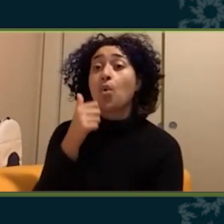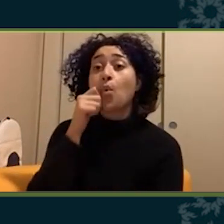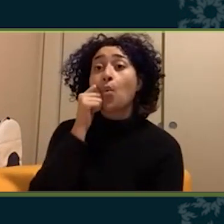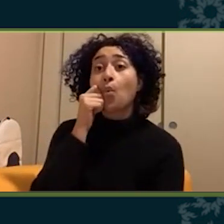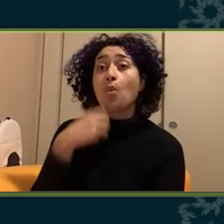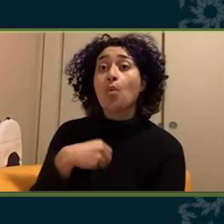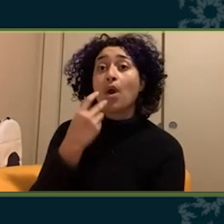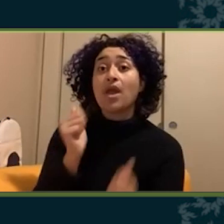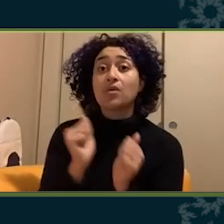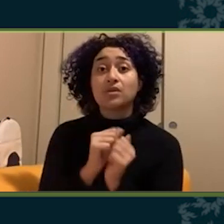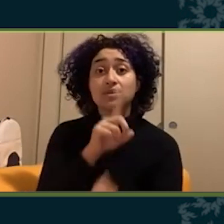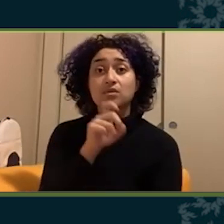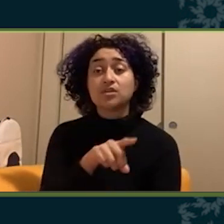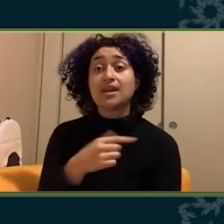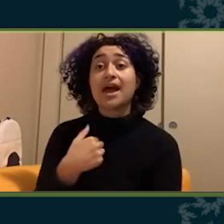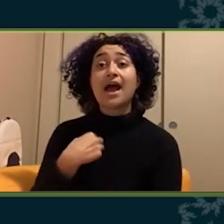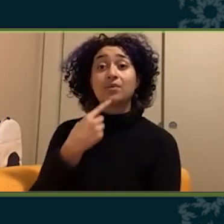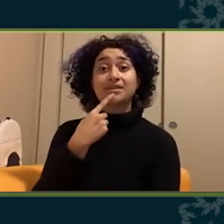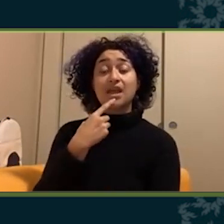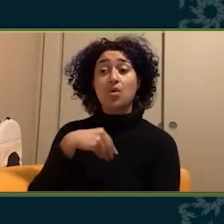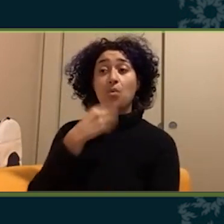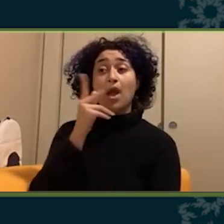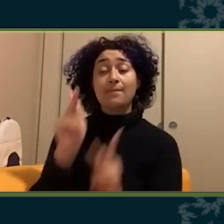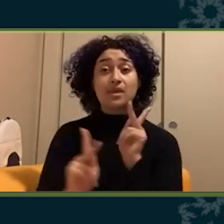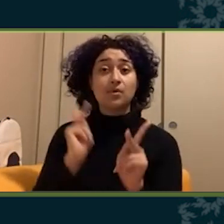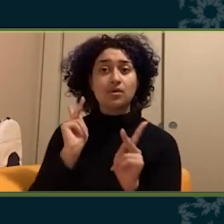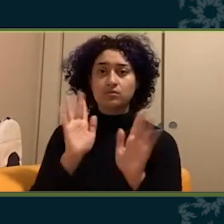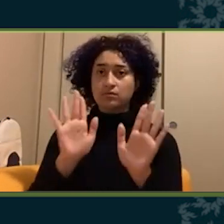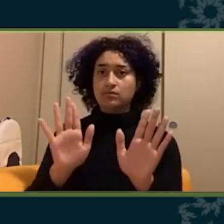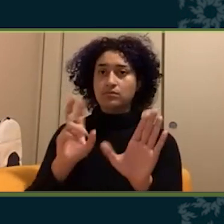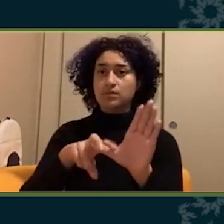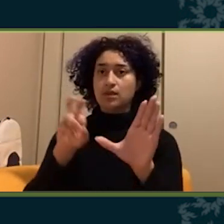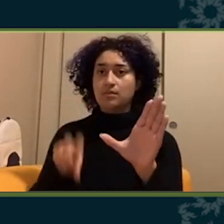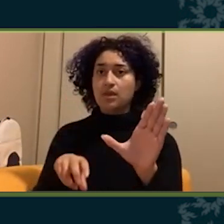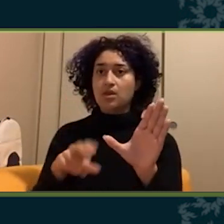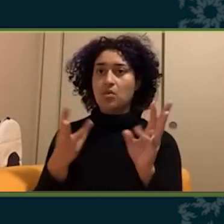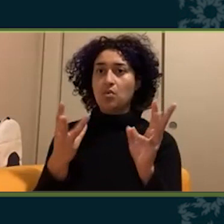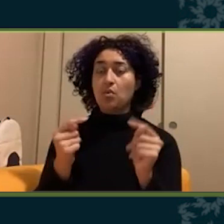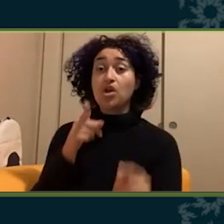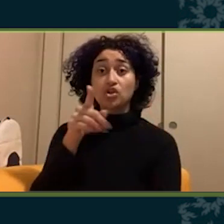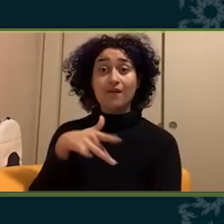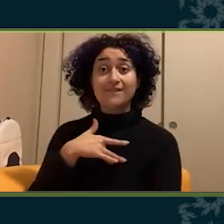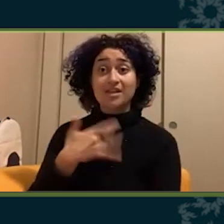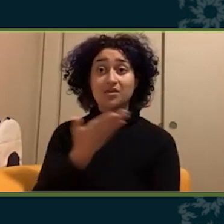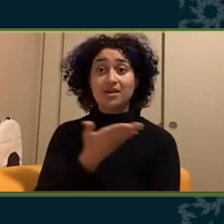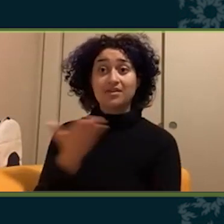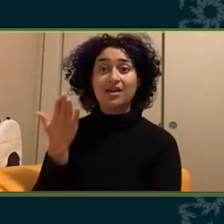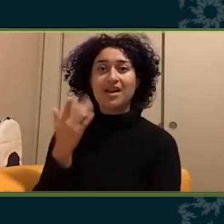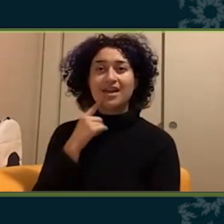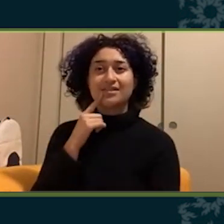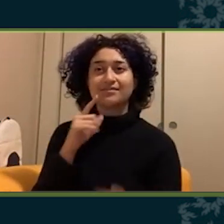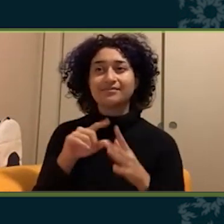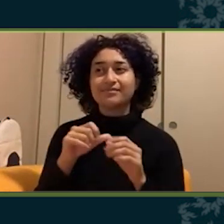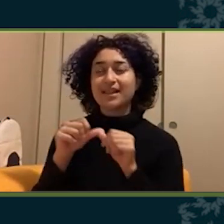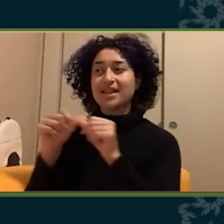beat, right? What you're feeling right there can very quickly lead into like white urgency, can